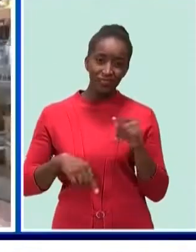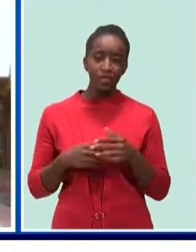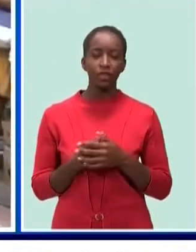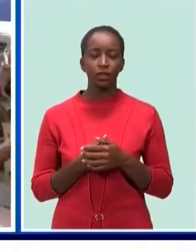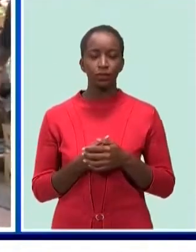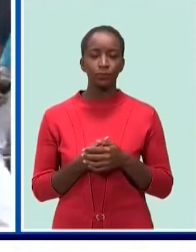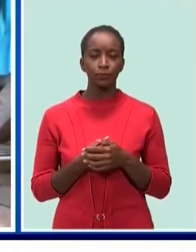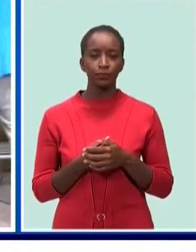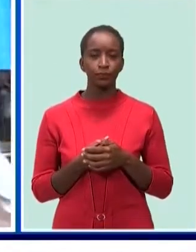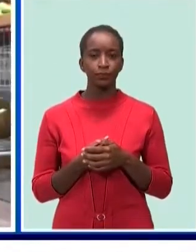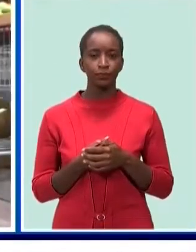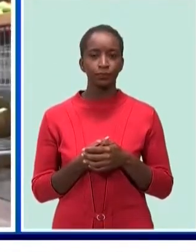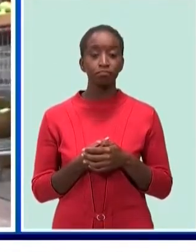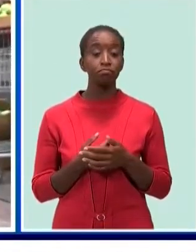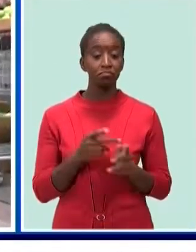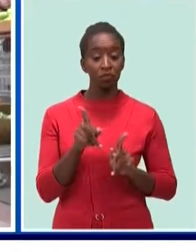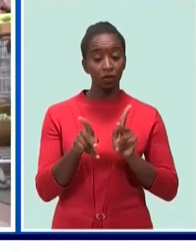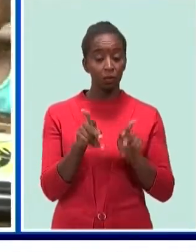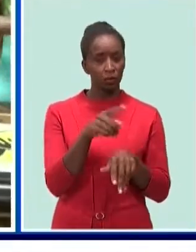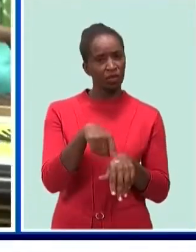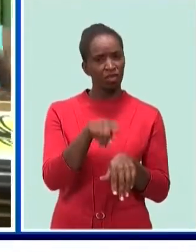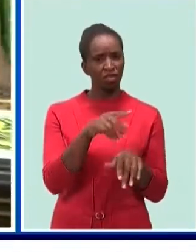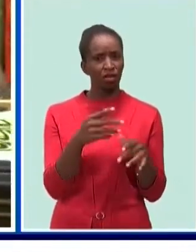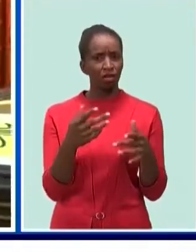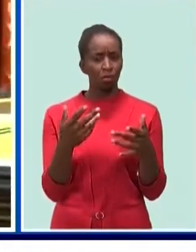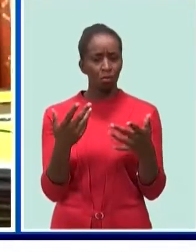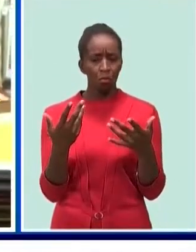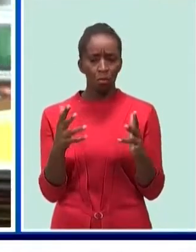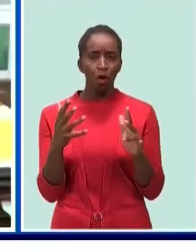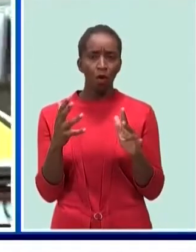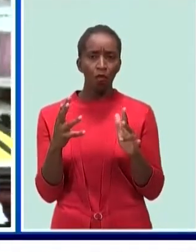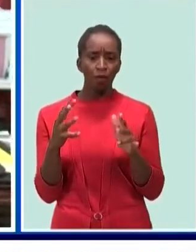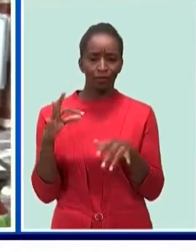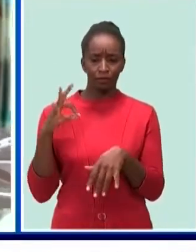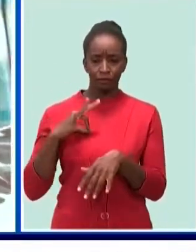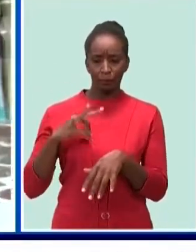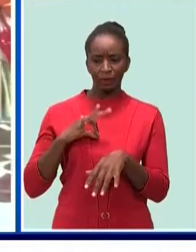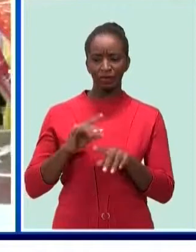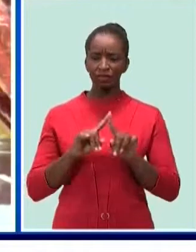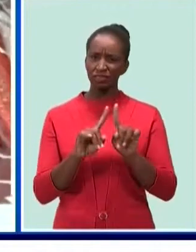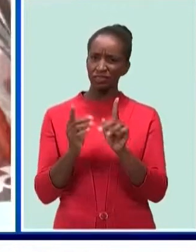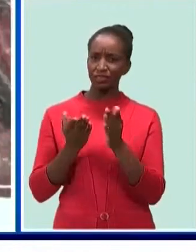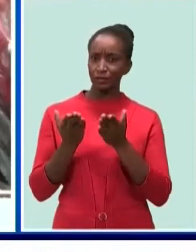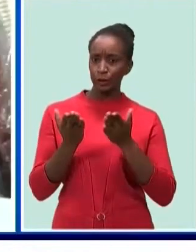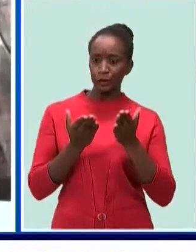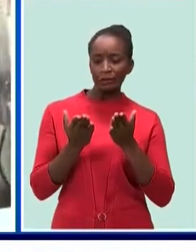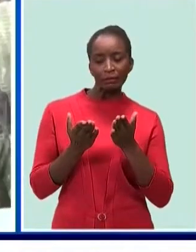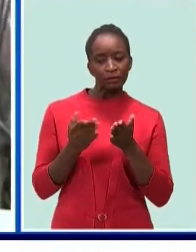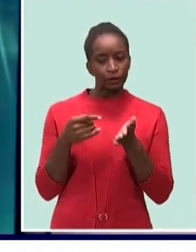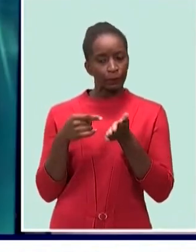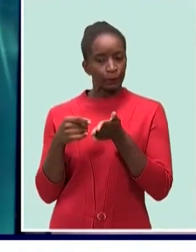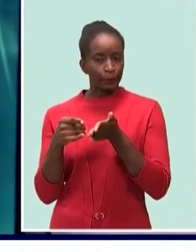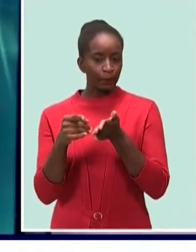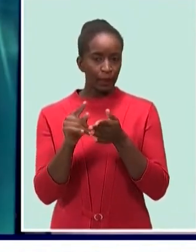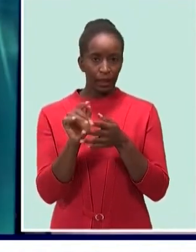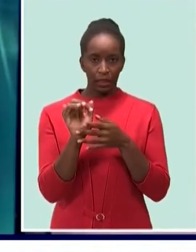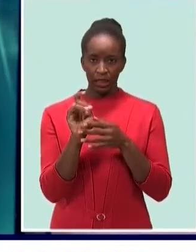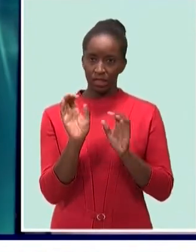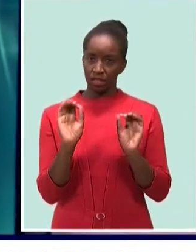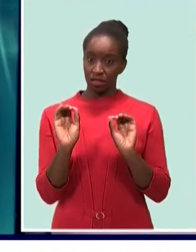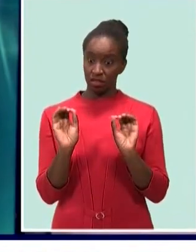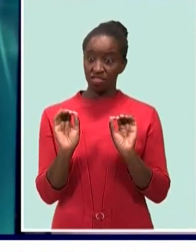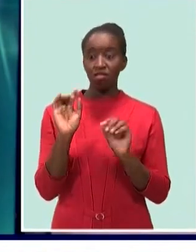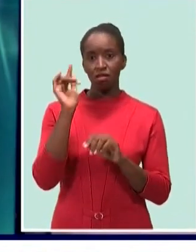already benefiting from social and other services in Barbados but are evading the income tax net at this time. The head